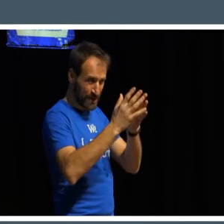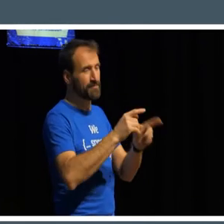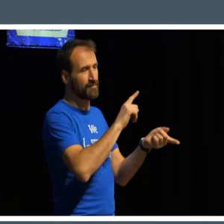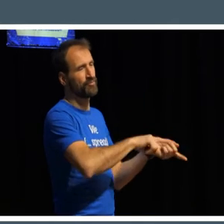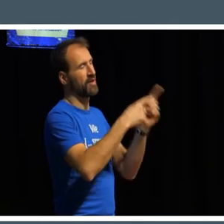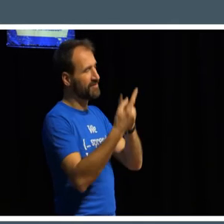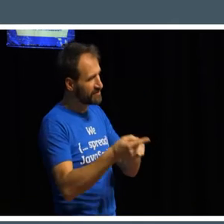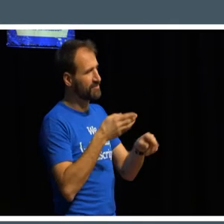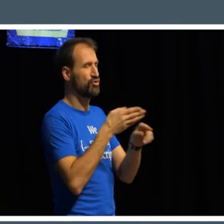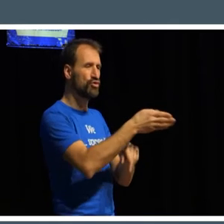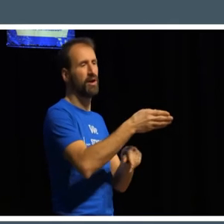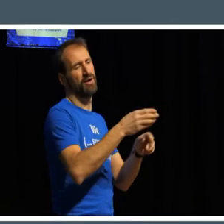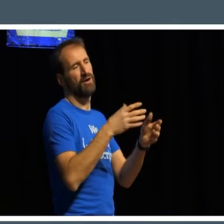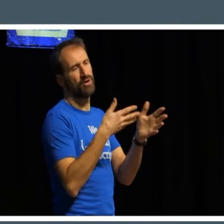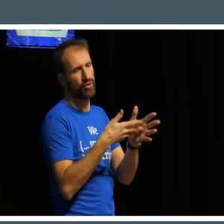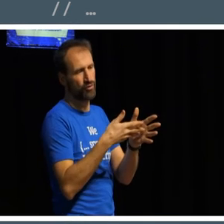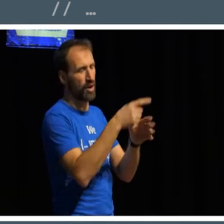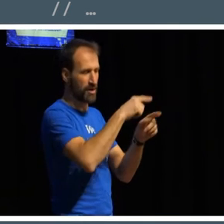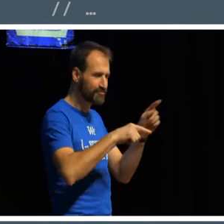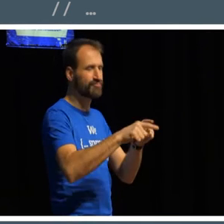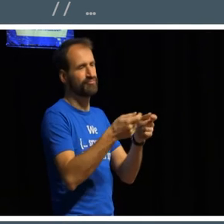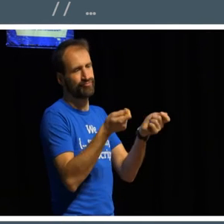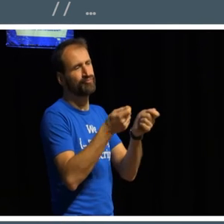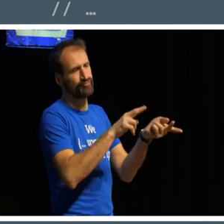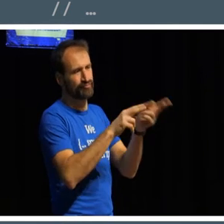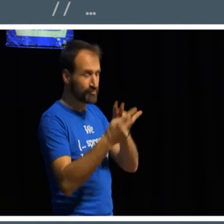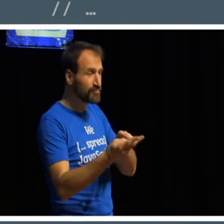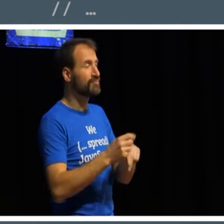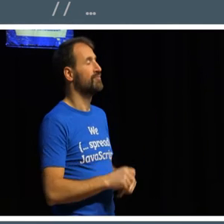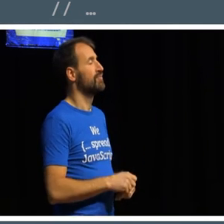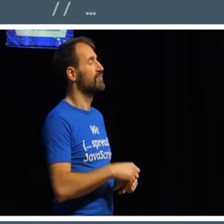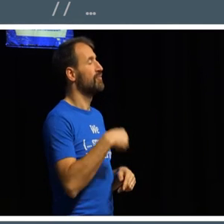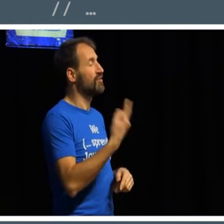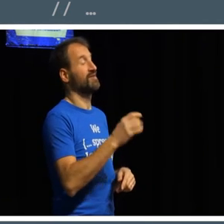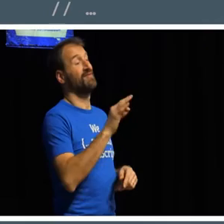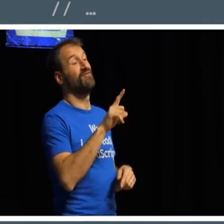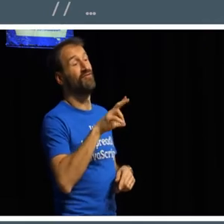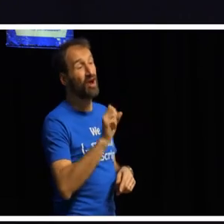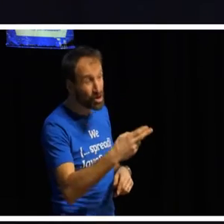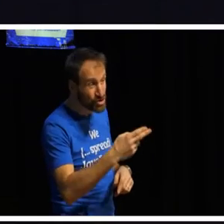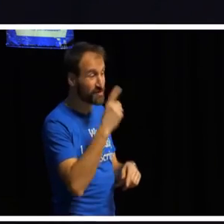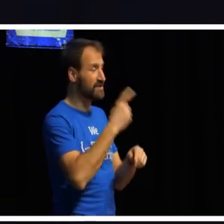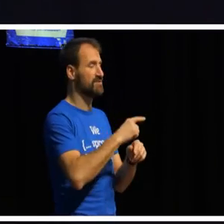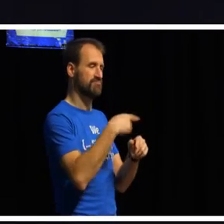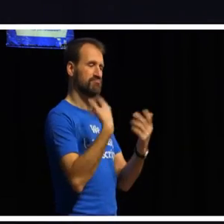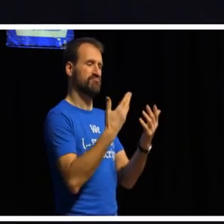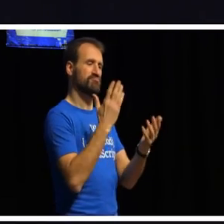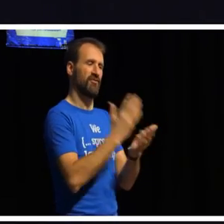controller.onQueue to pass the value out that you want to send out the other end, and flush, which is when the incoming stream has ended.